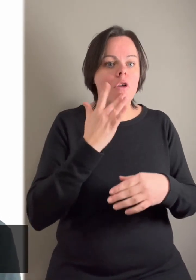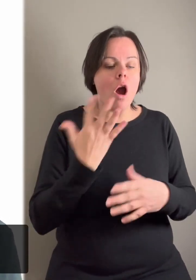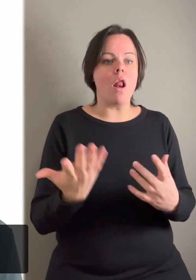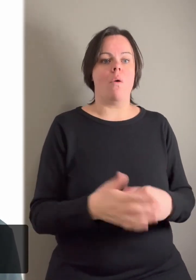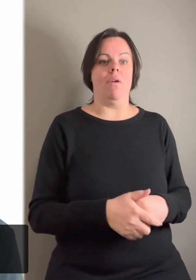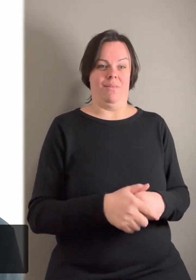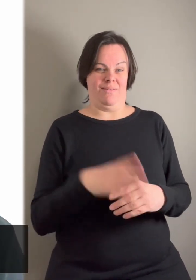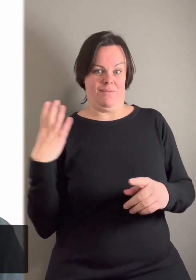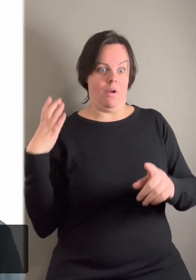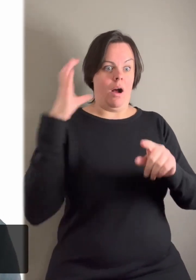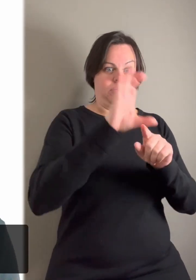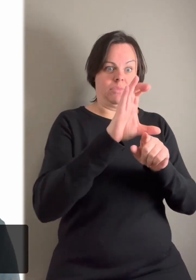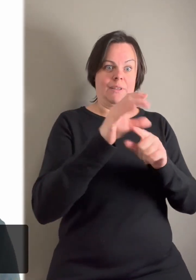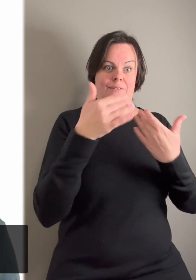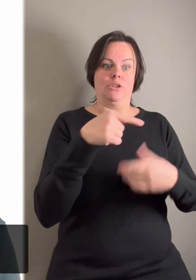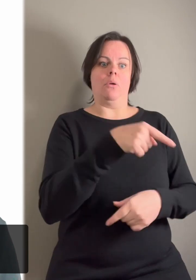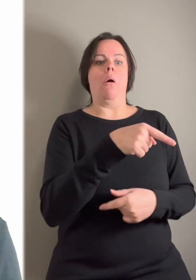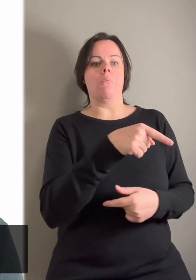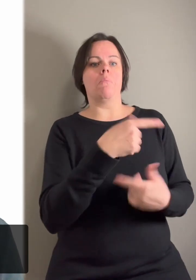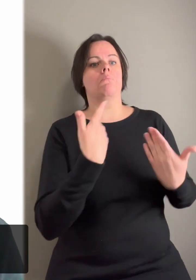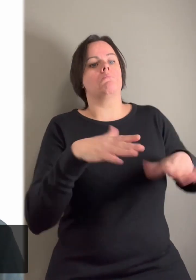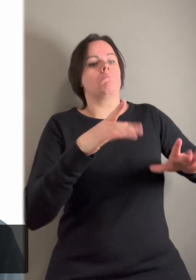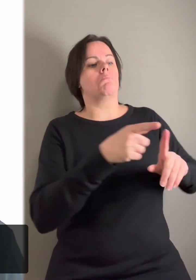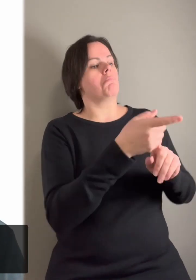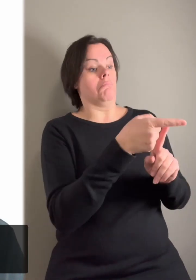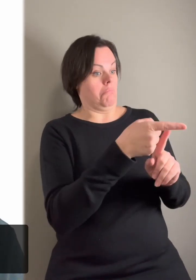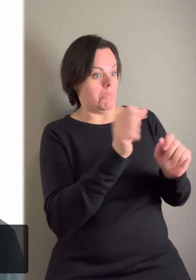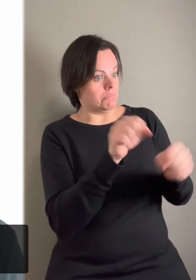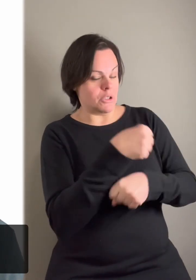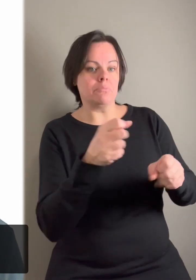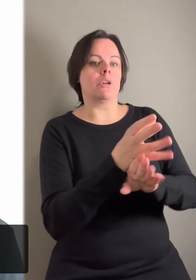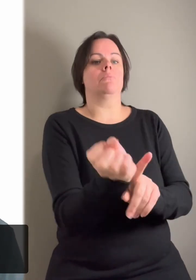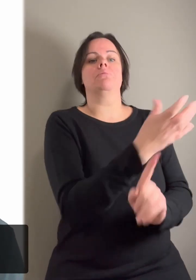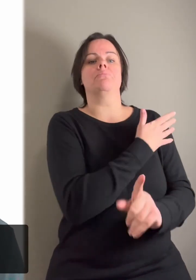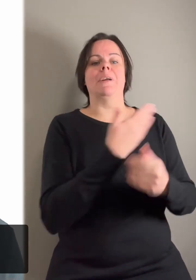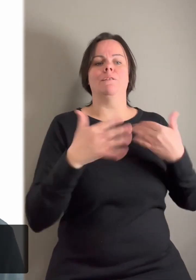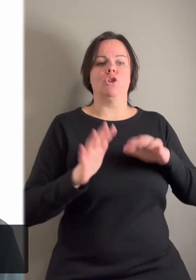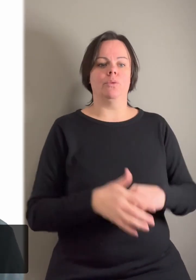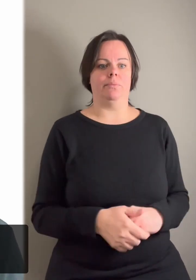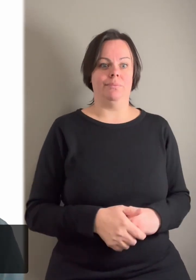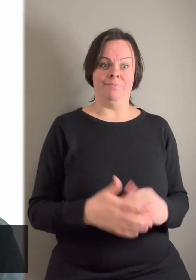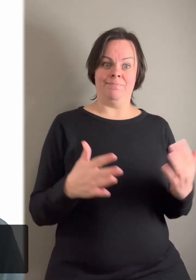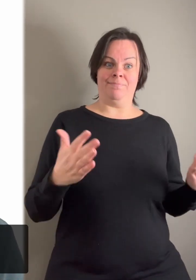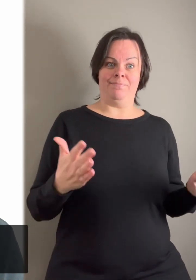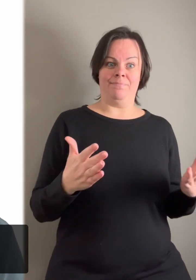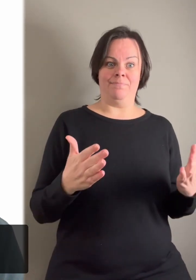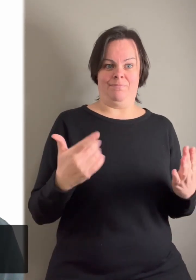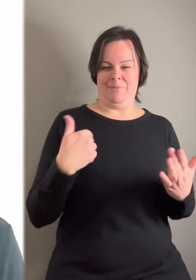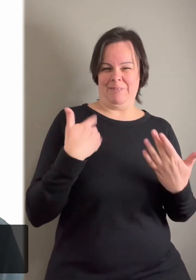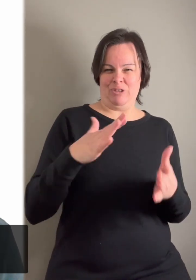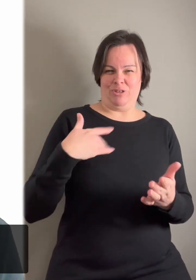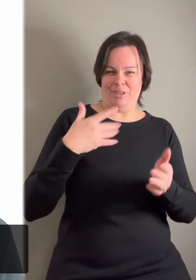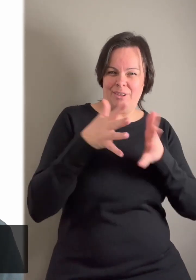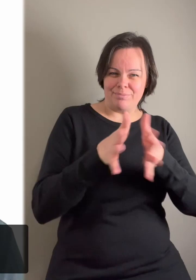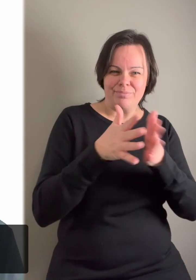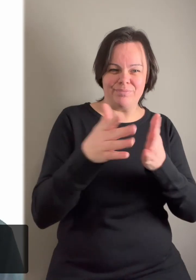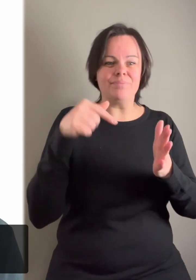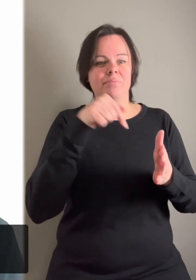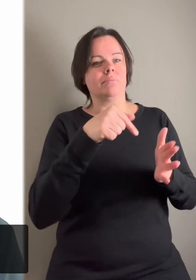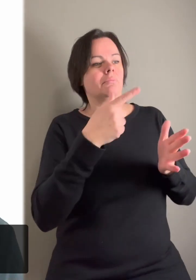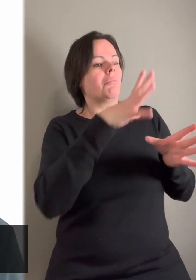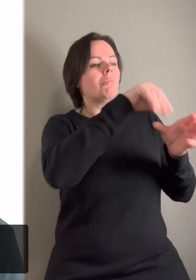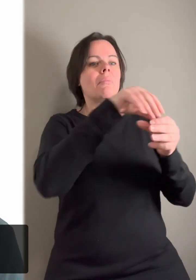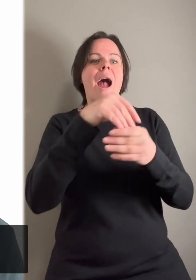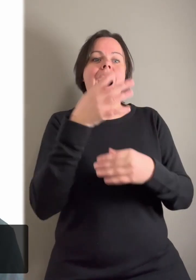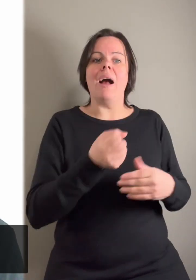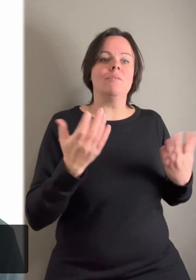skin color a liability, it justifies acts of removal that may come about. We've covered some